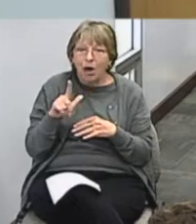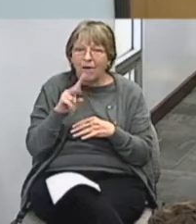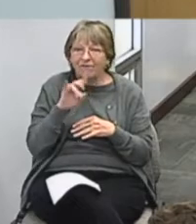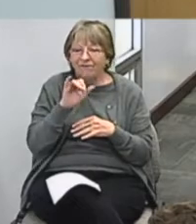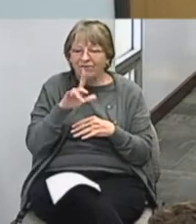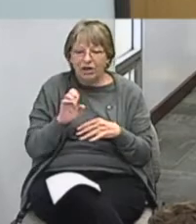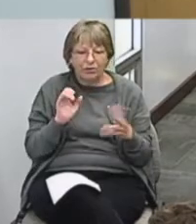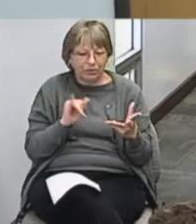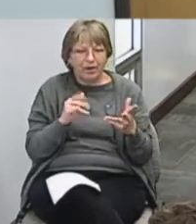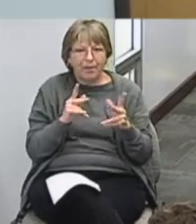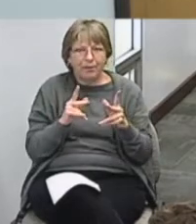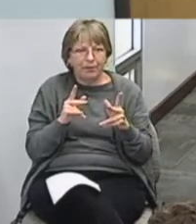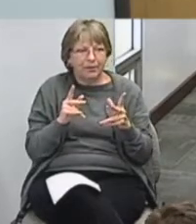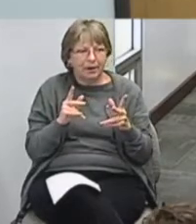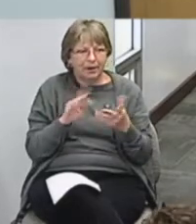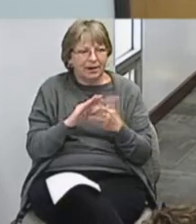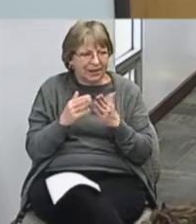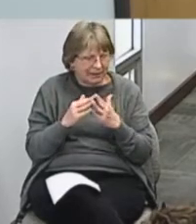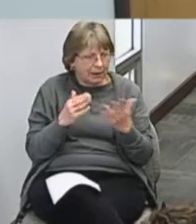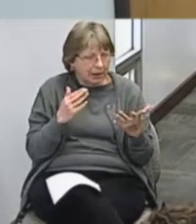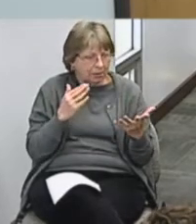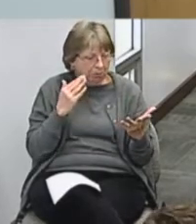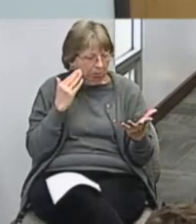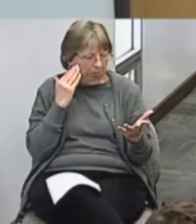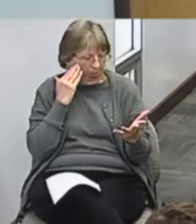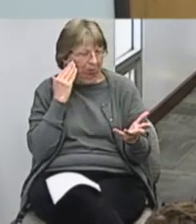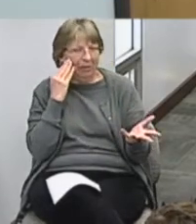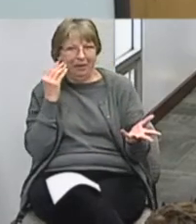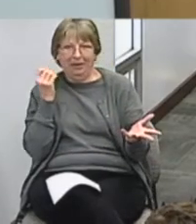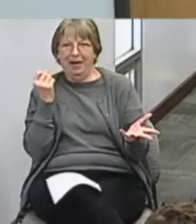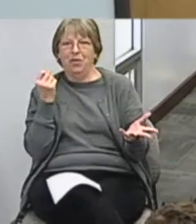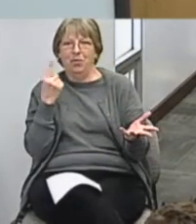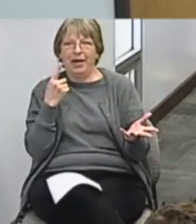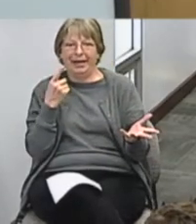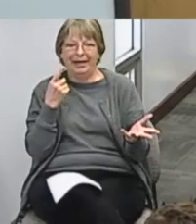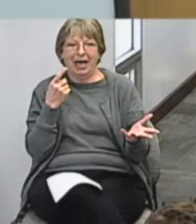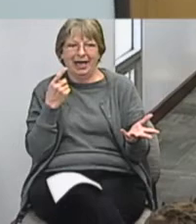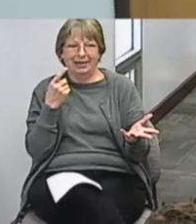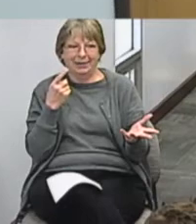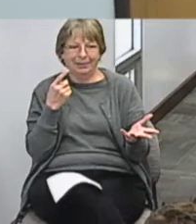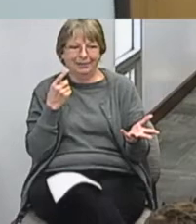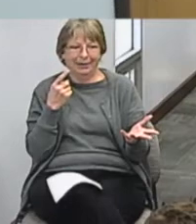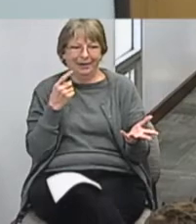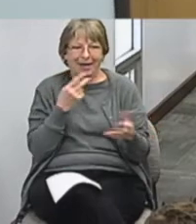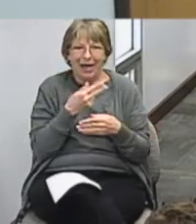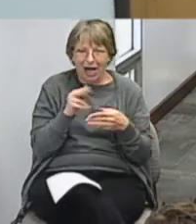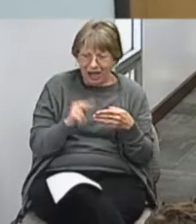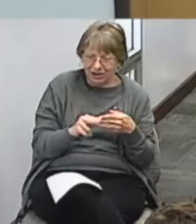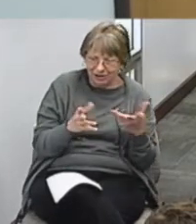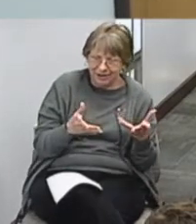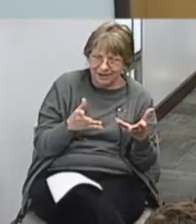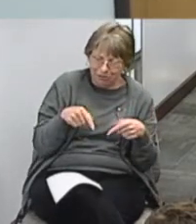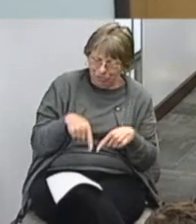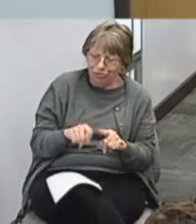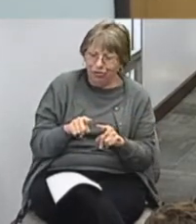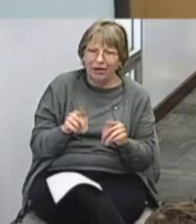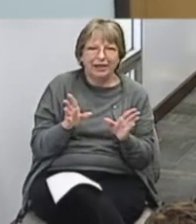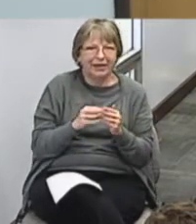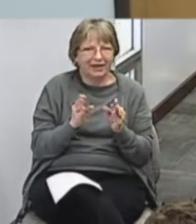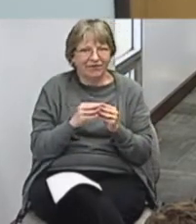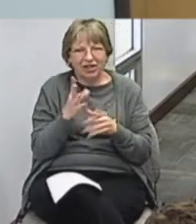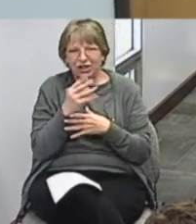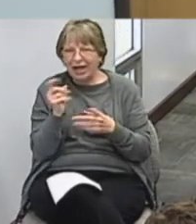know, the city does recognize Smallville, Hutchinson as Smallville every year during the convention and the